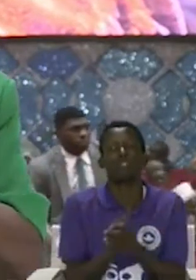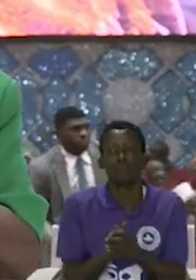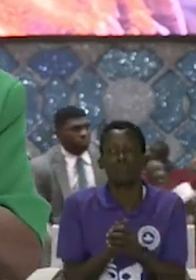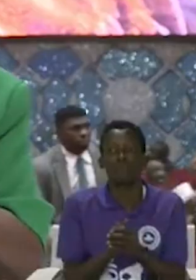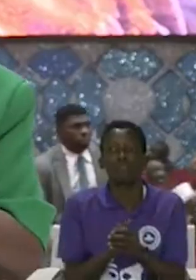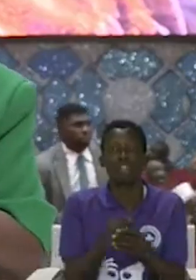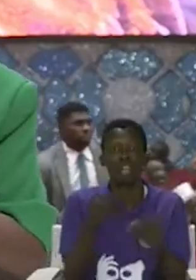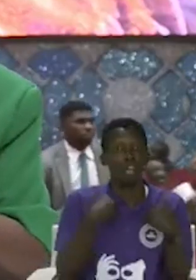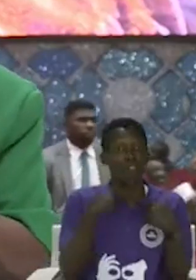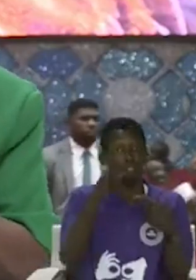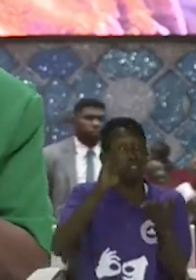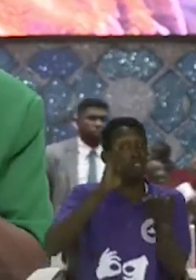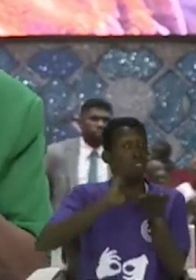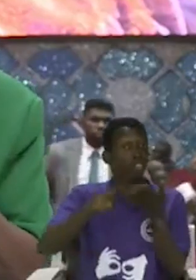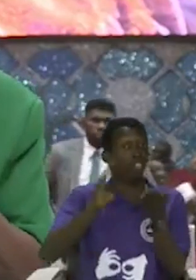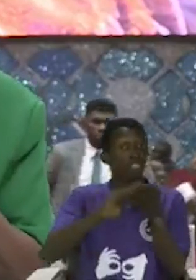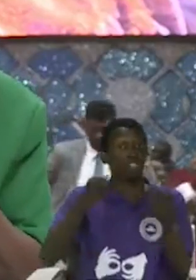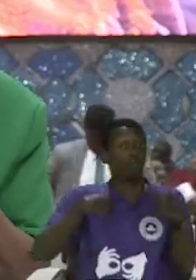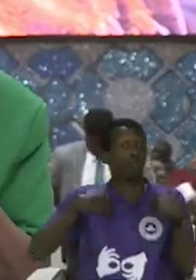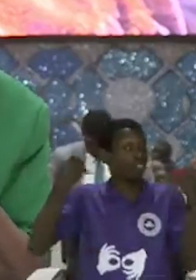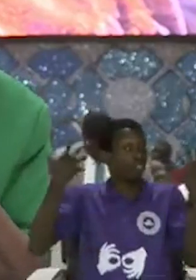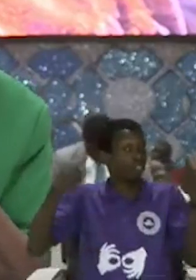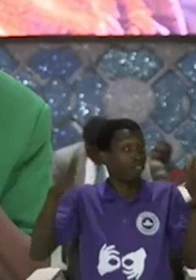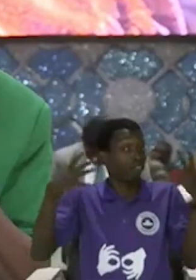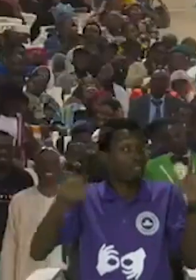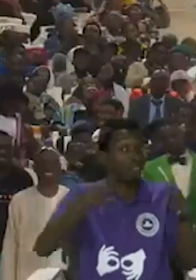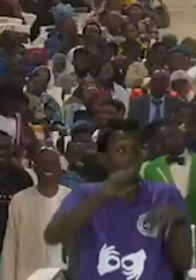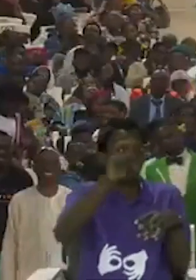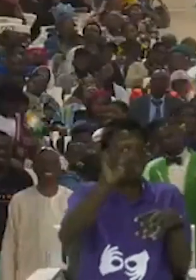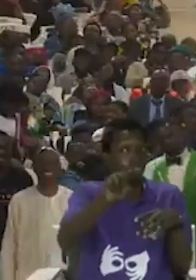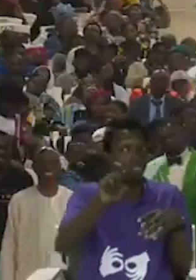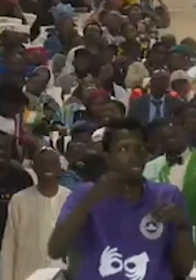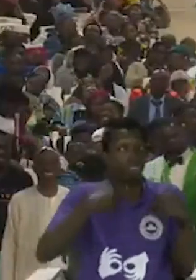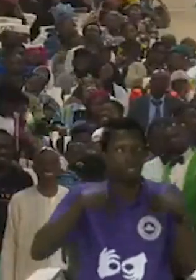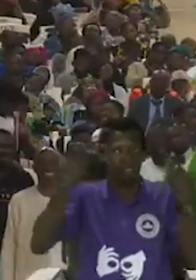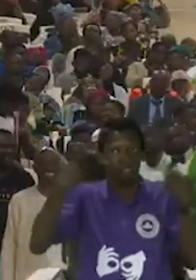Have you forgiven me for anything I've said wrong?